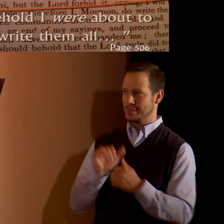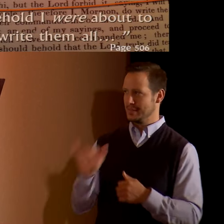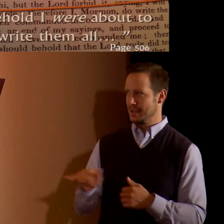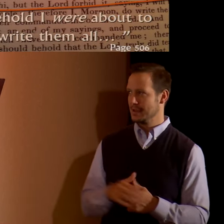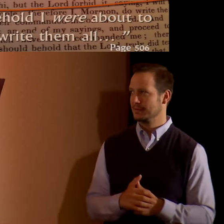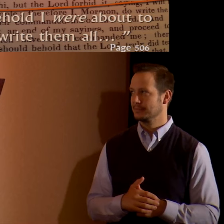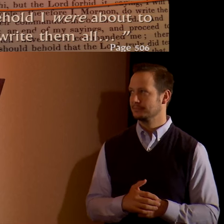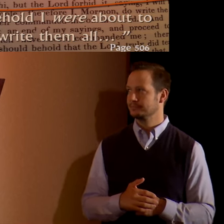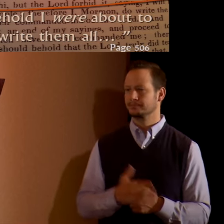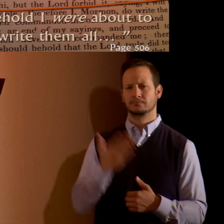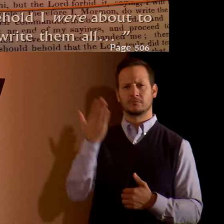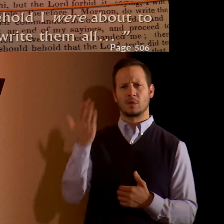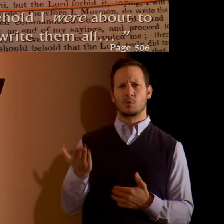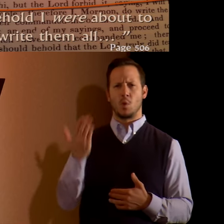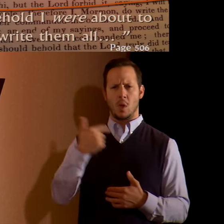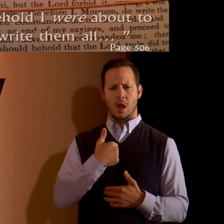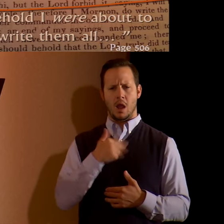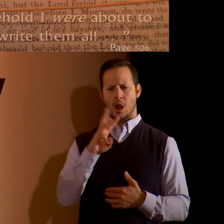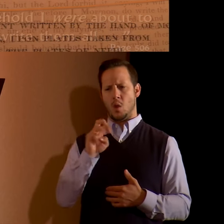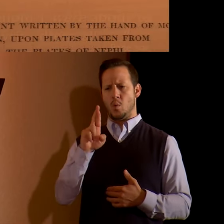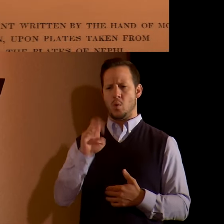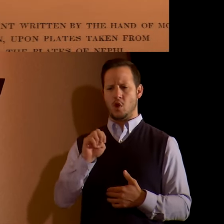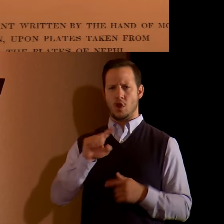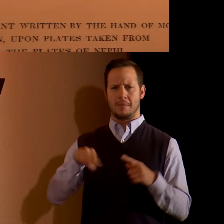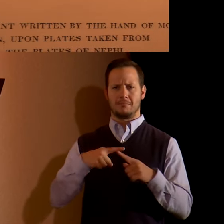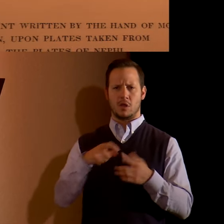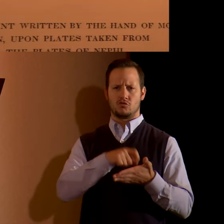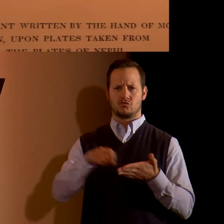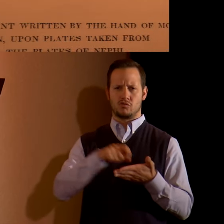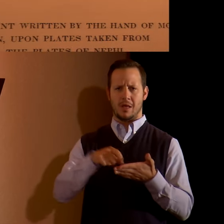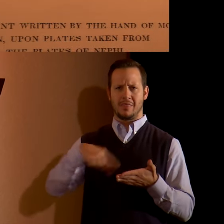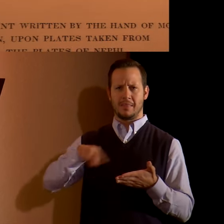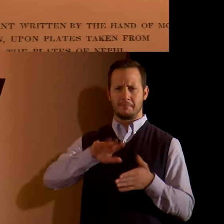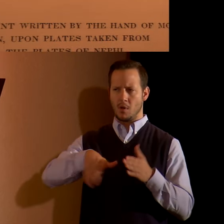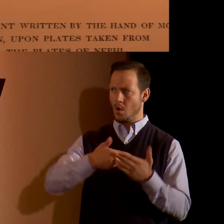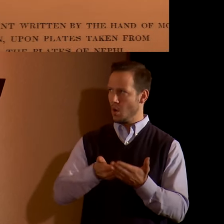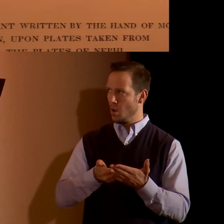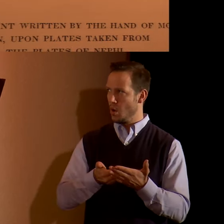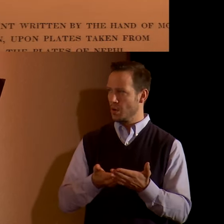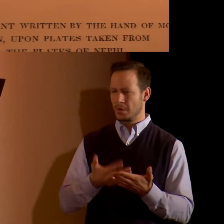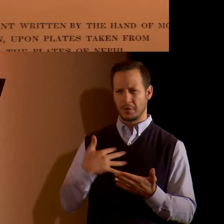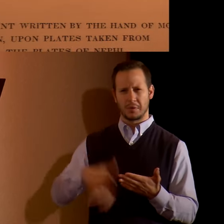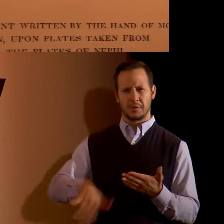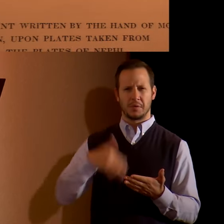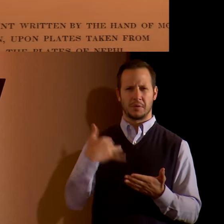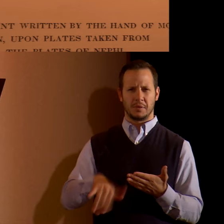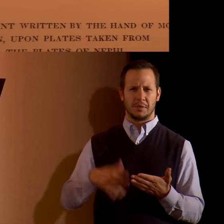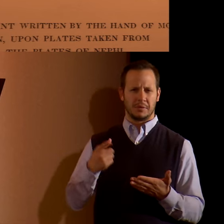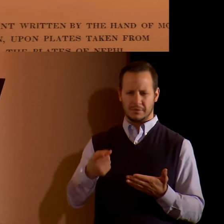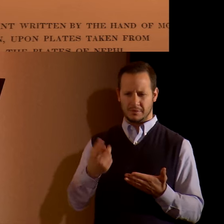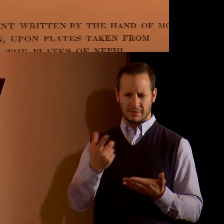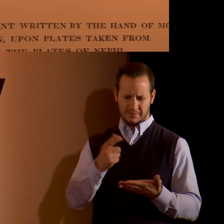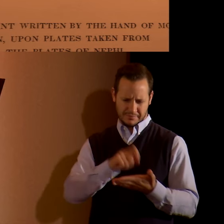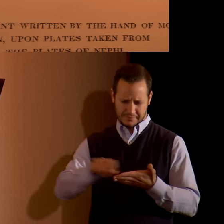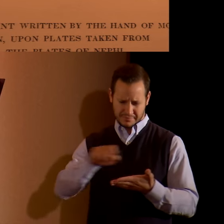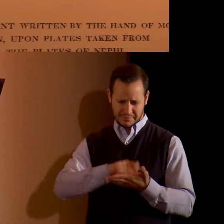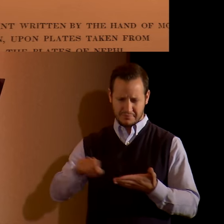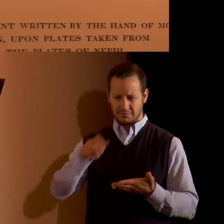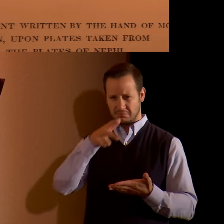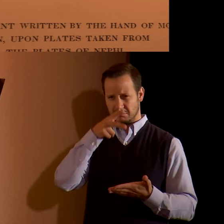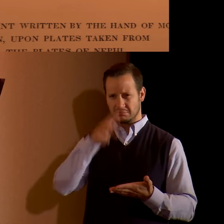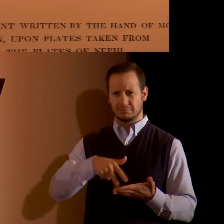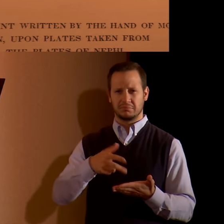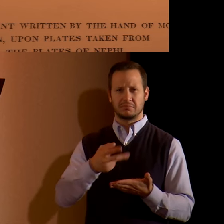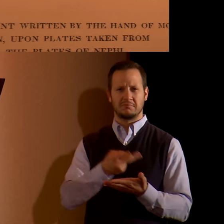Behold, I were about to write them all. So illiterate, so flawed was the Book of Mormon that